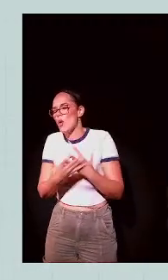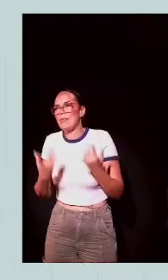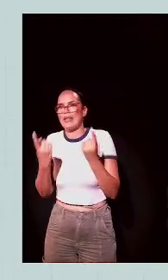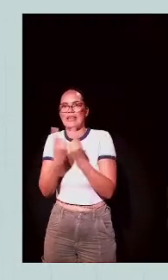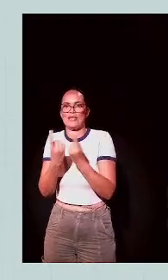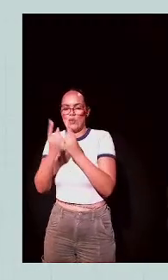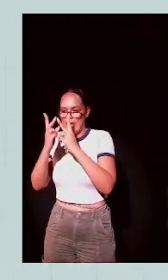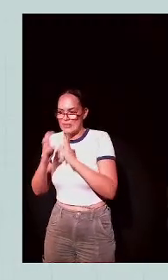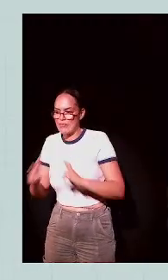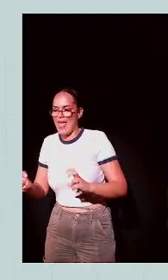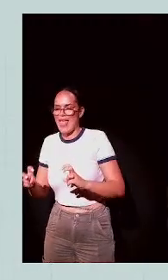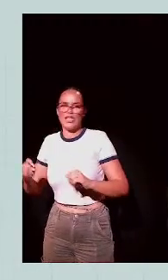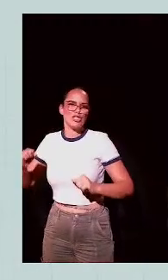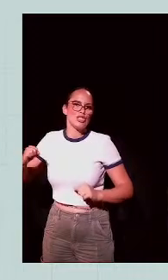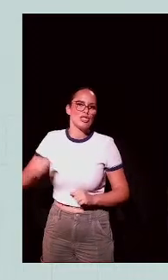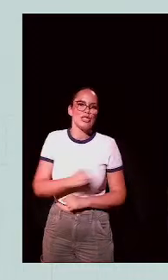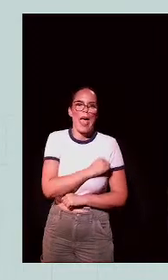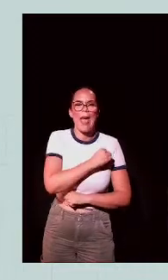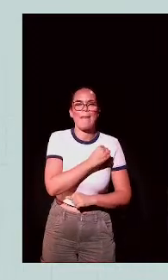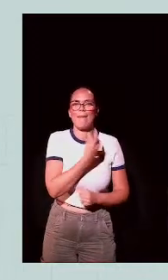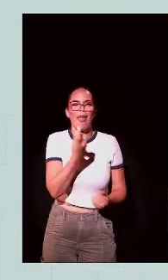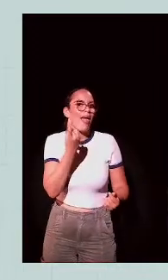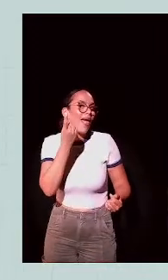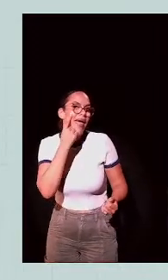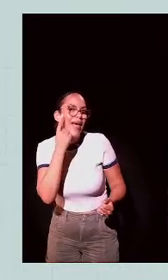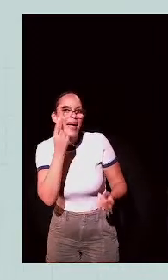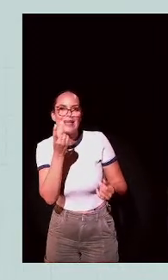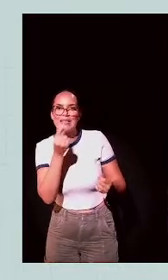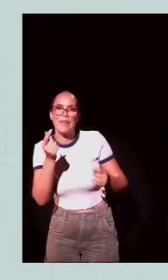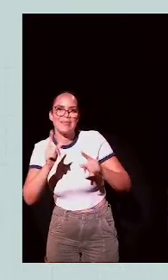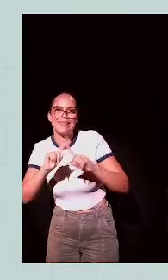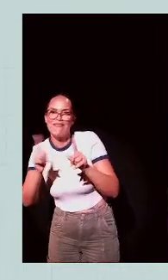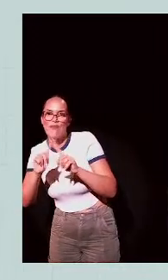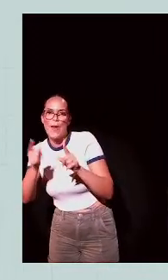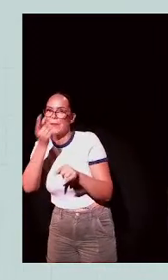It seems a shame not to try out some different